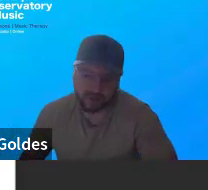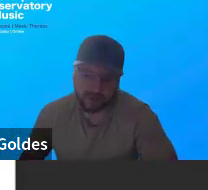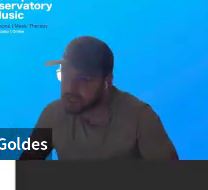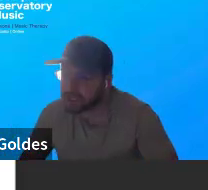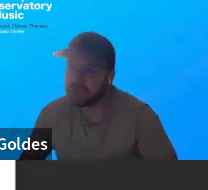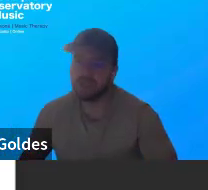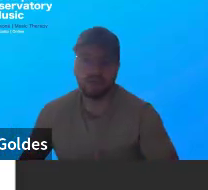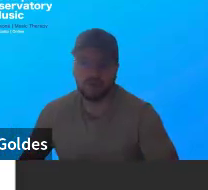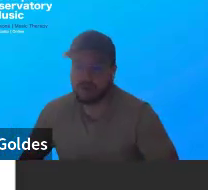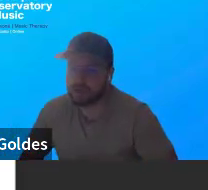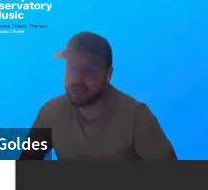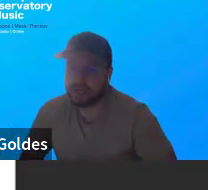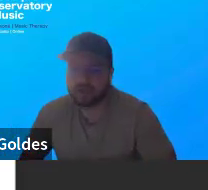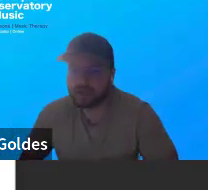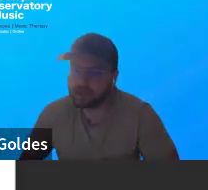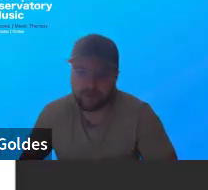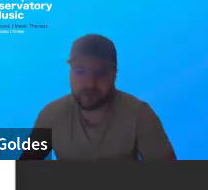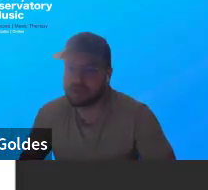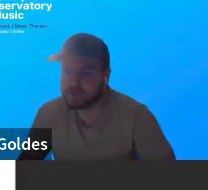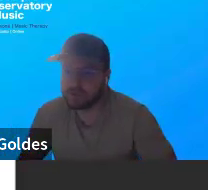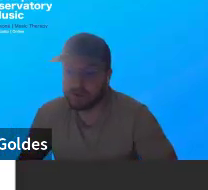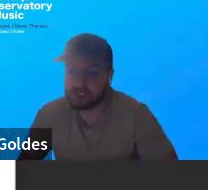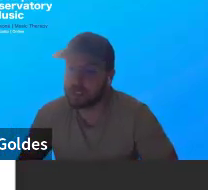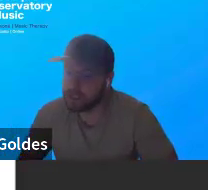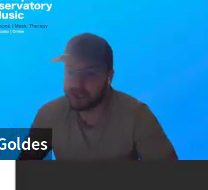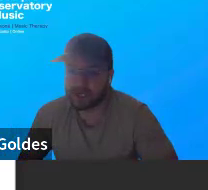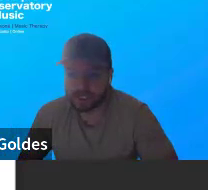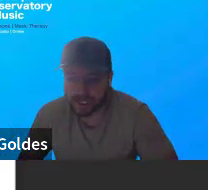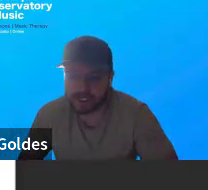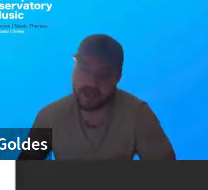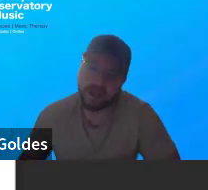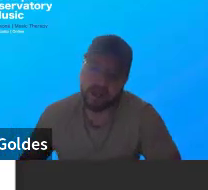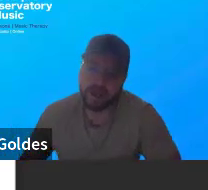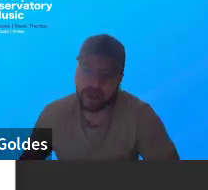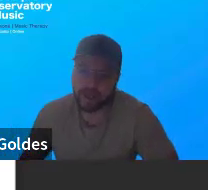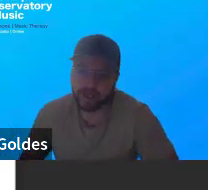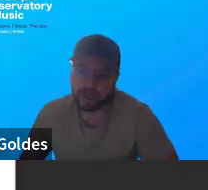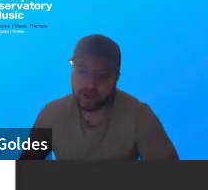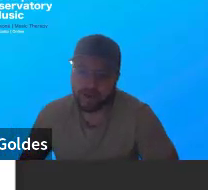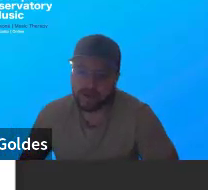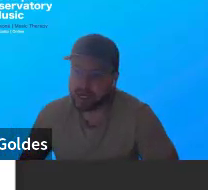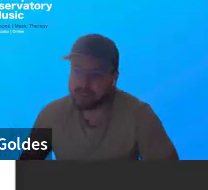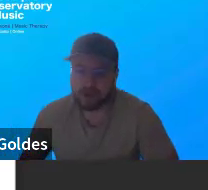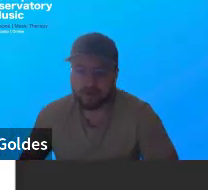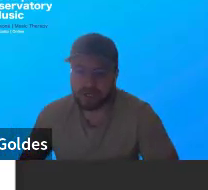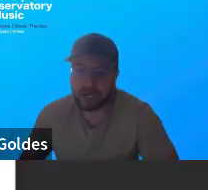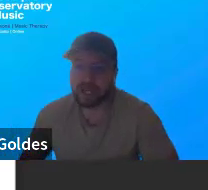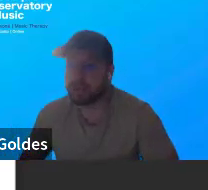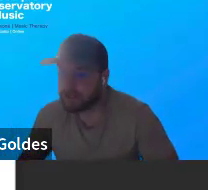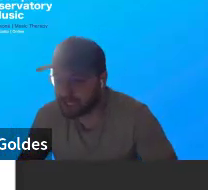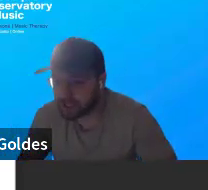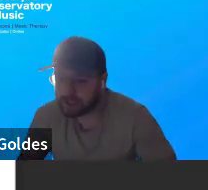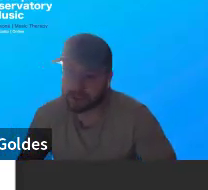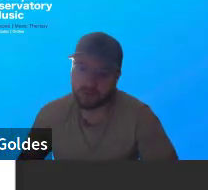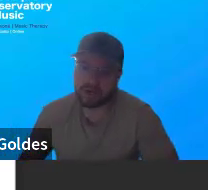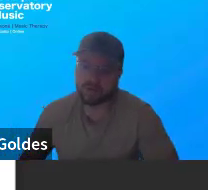teachers, they come from Berkeley, Juilliard, Yale, the best conservatories in the United States. And everybody is background checked